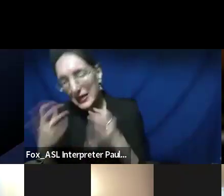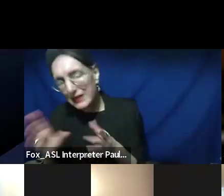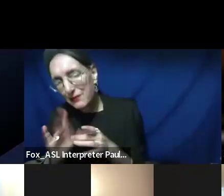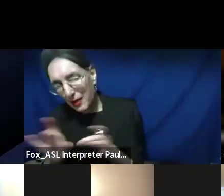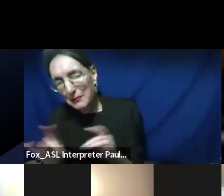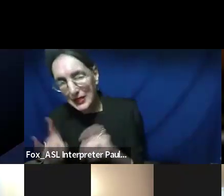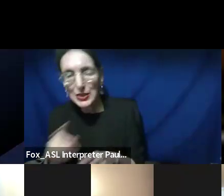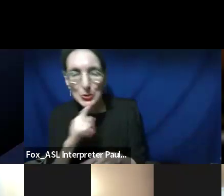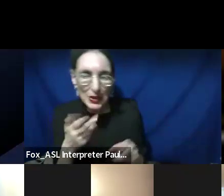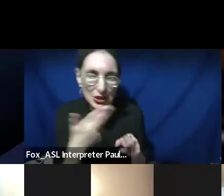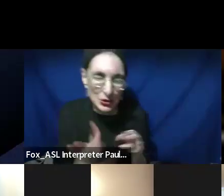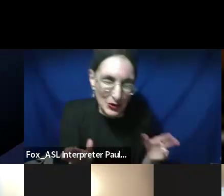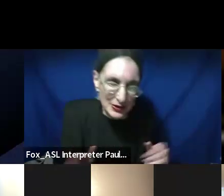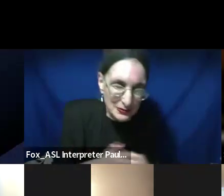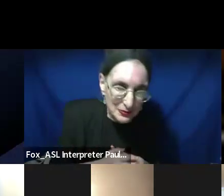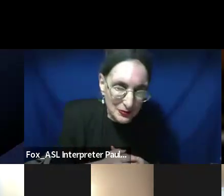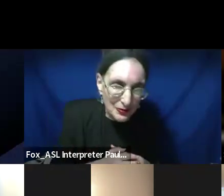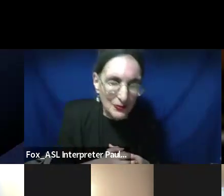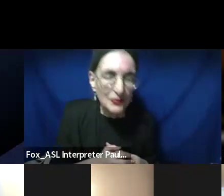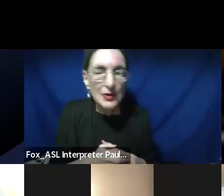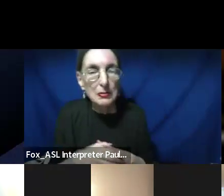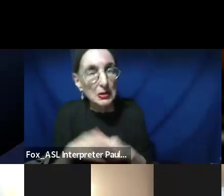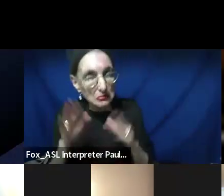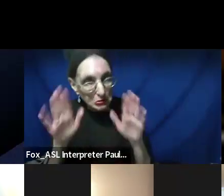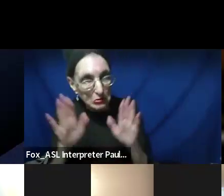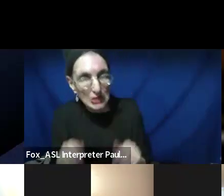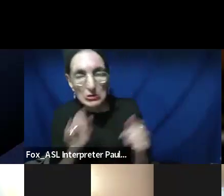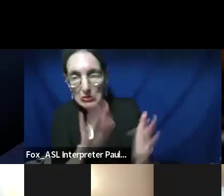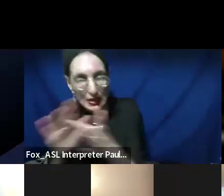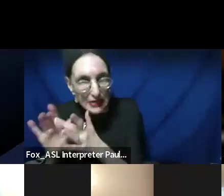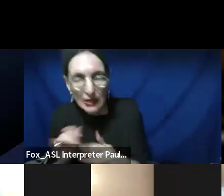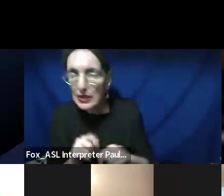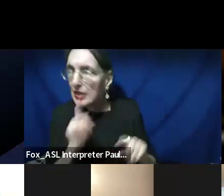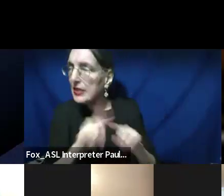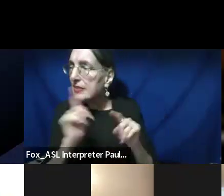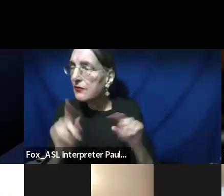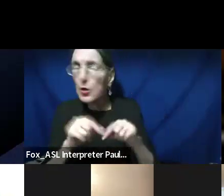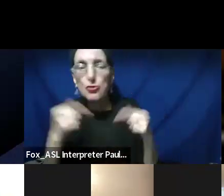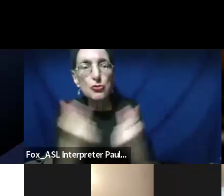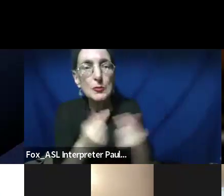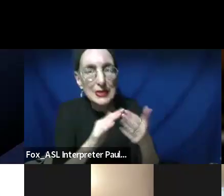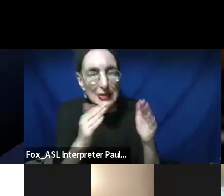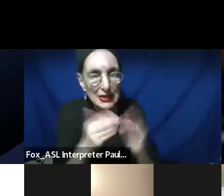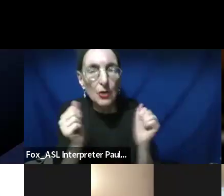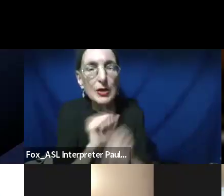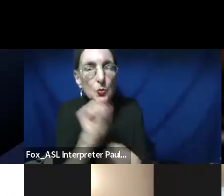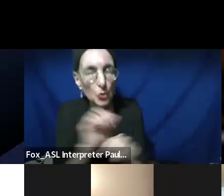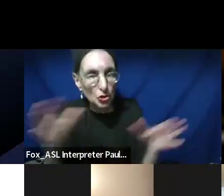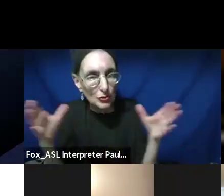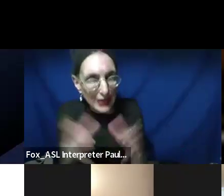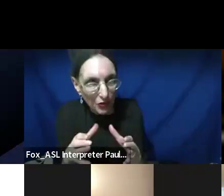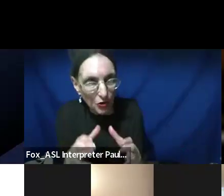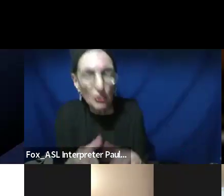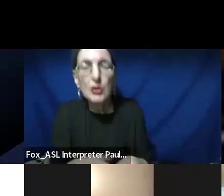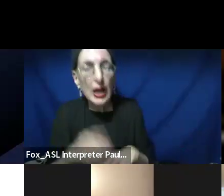So it'd be great to get together with them, like these different groups that are in town, and work together. And I think to get an all-volunteer group